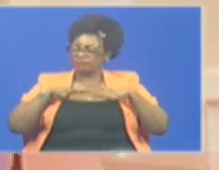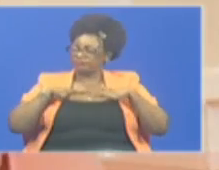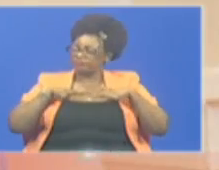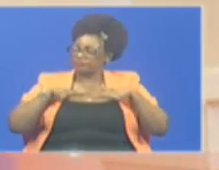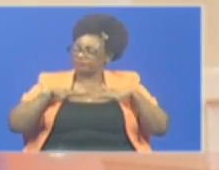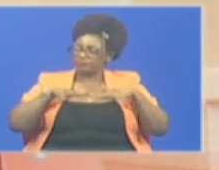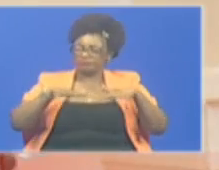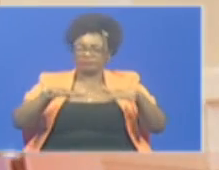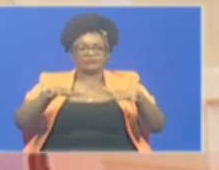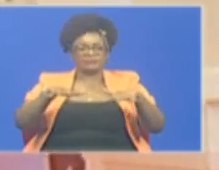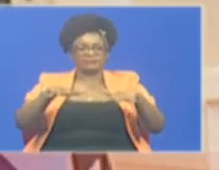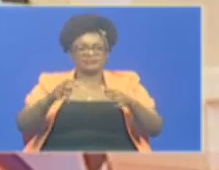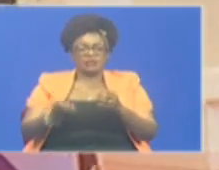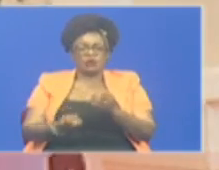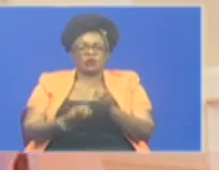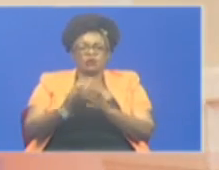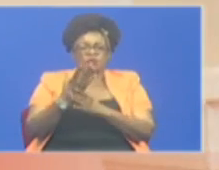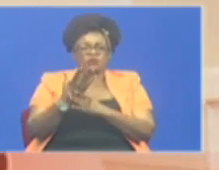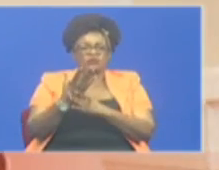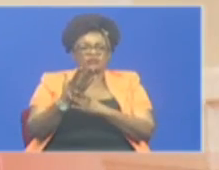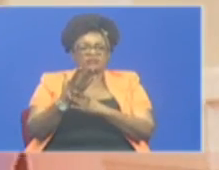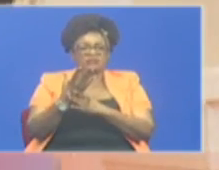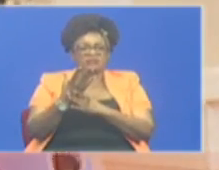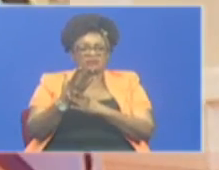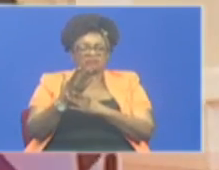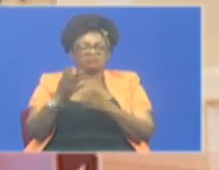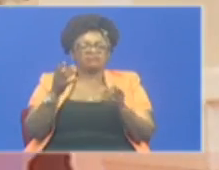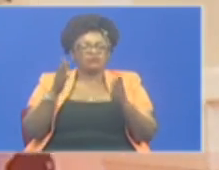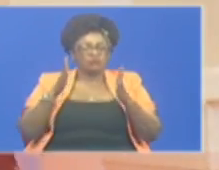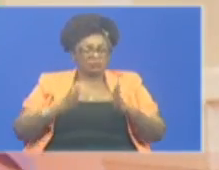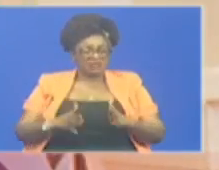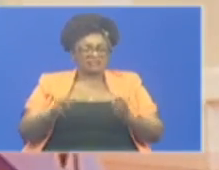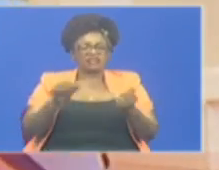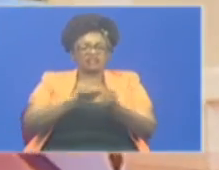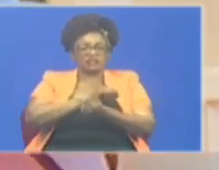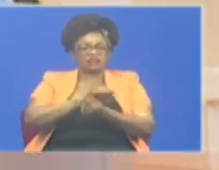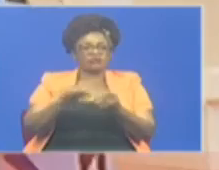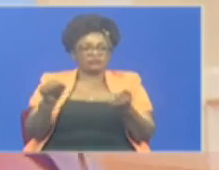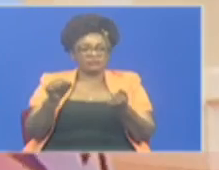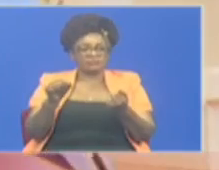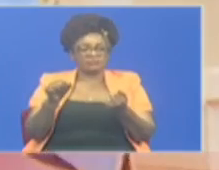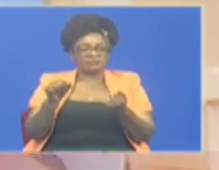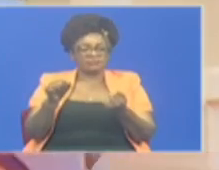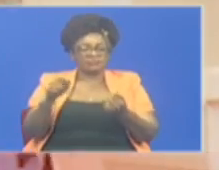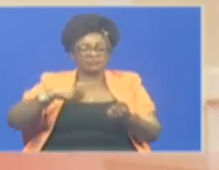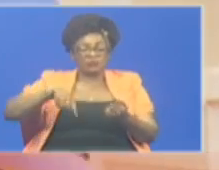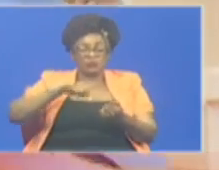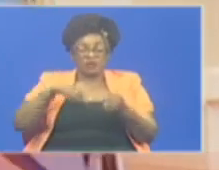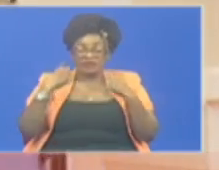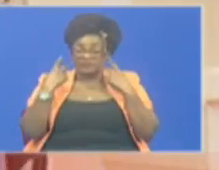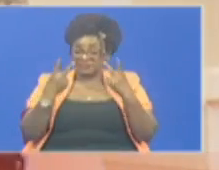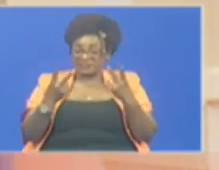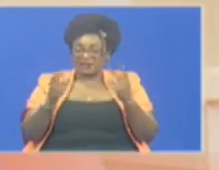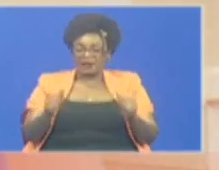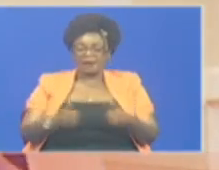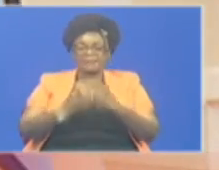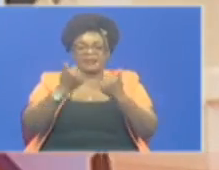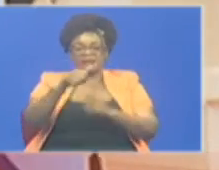and cause untold human destruction. We have seen this happening in other countries.